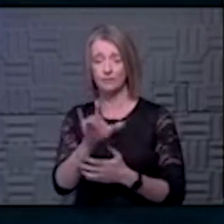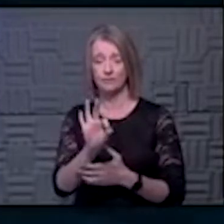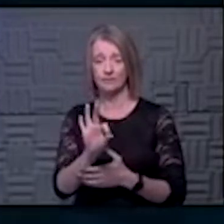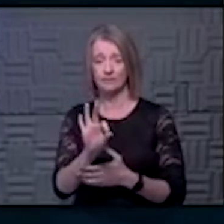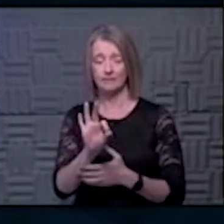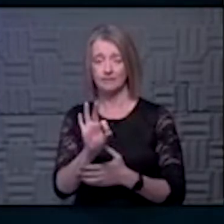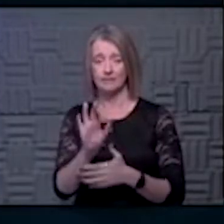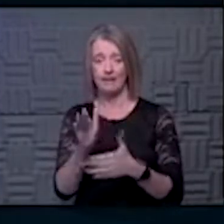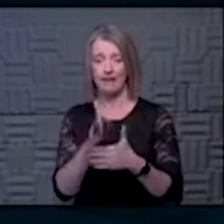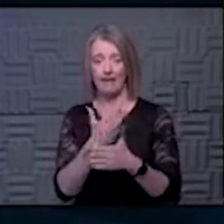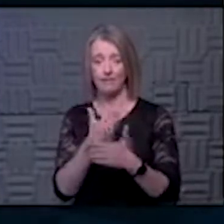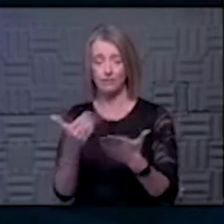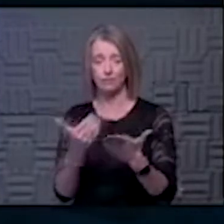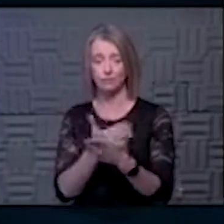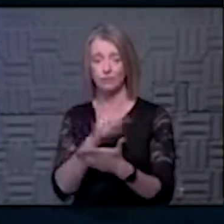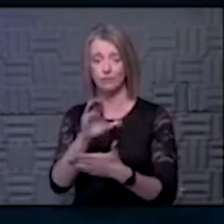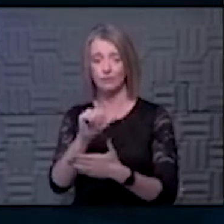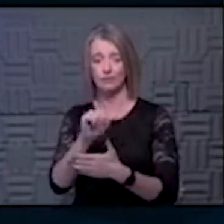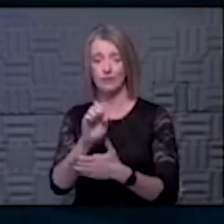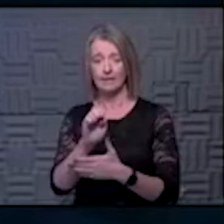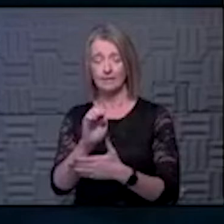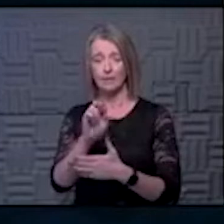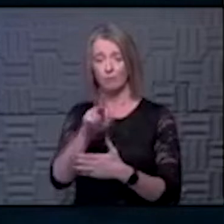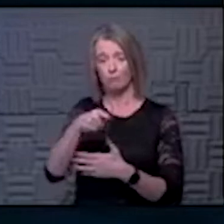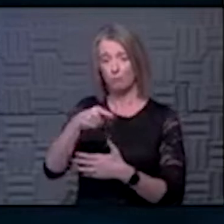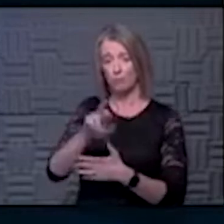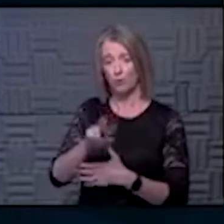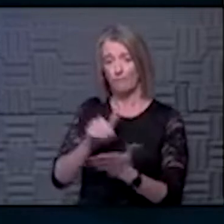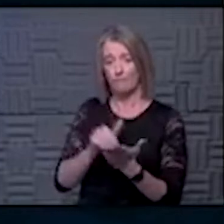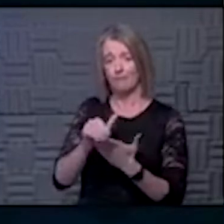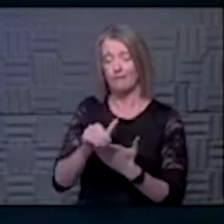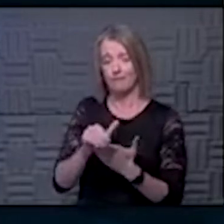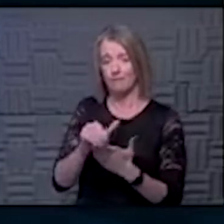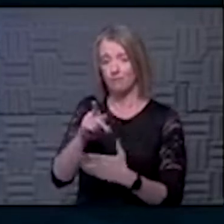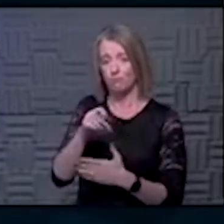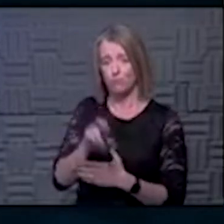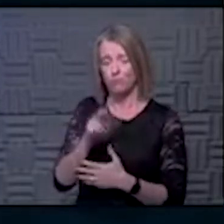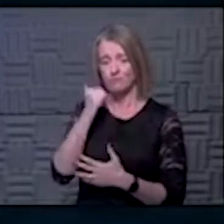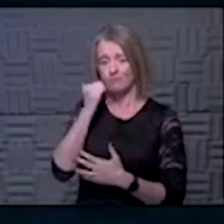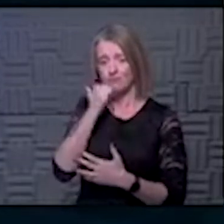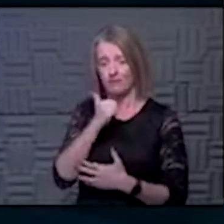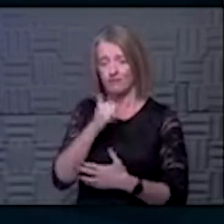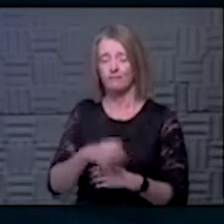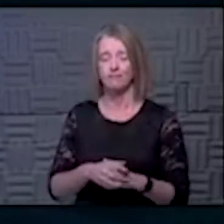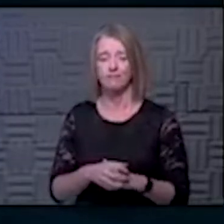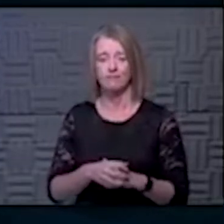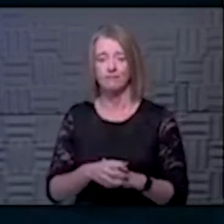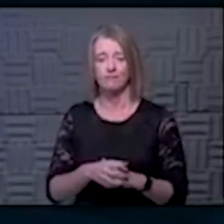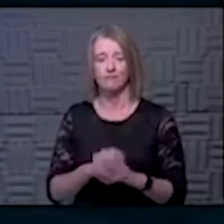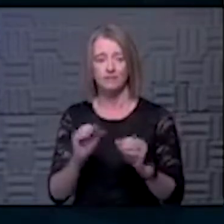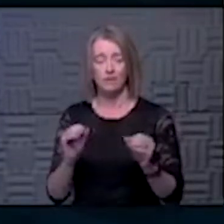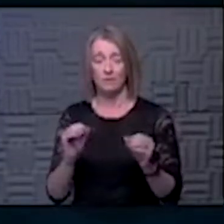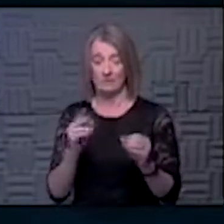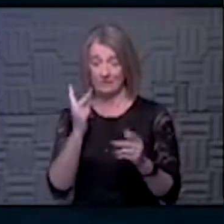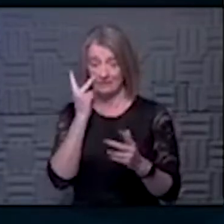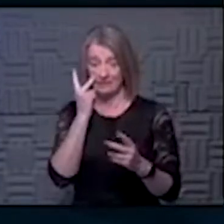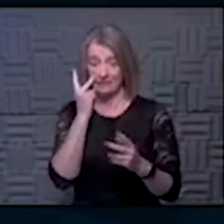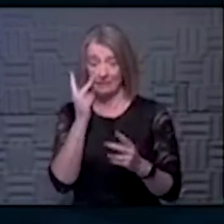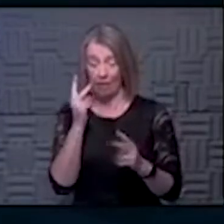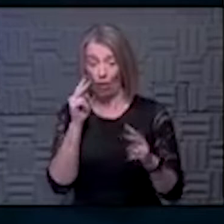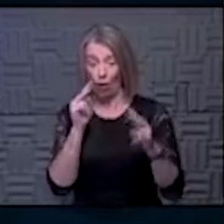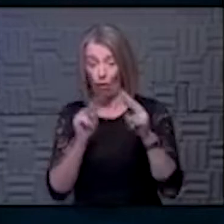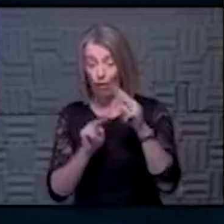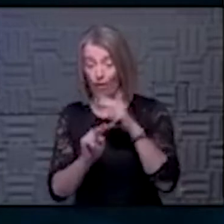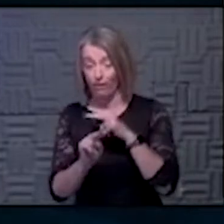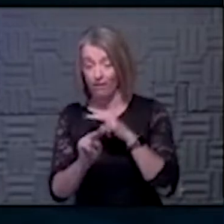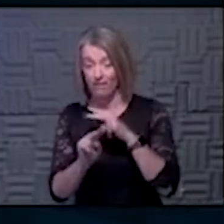729 average new cases per million per day. And no end in sight. That the slope of that